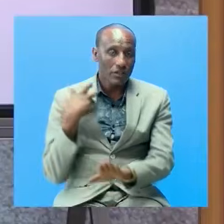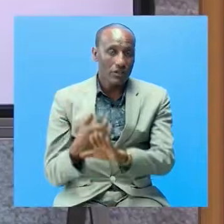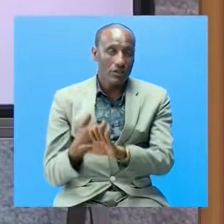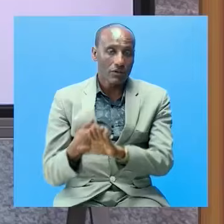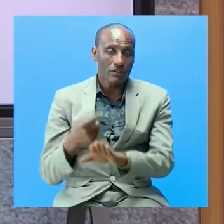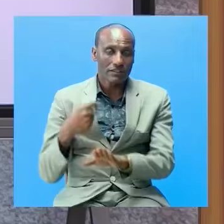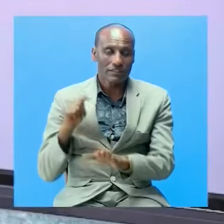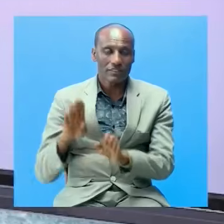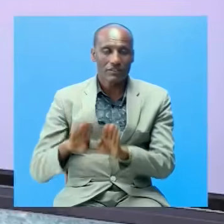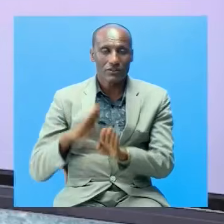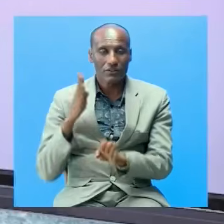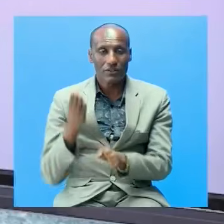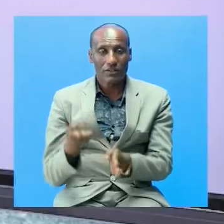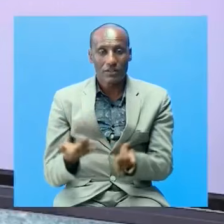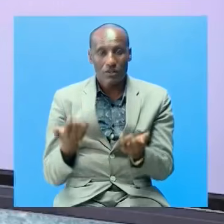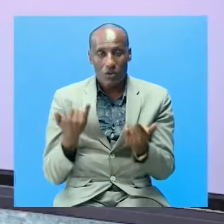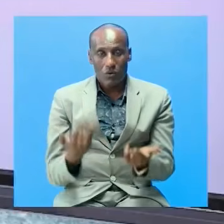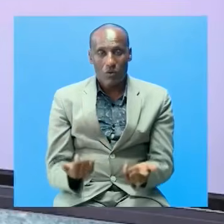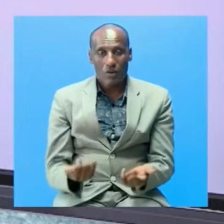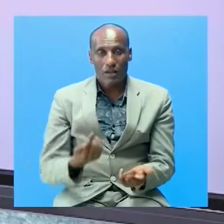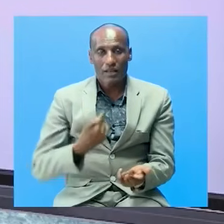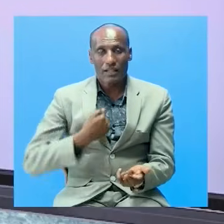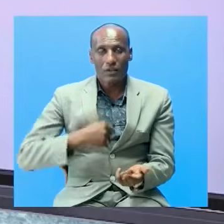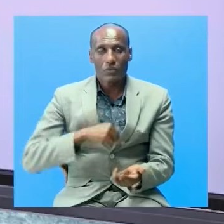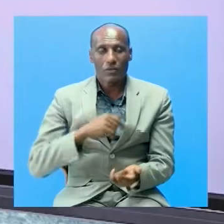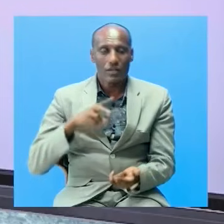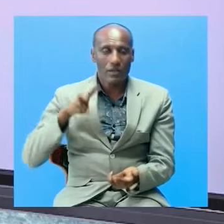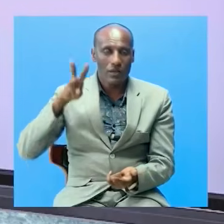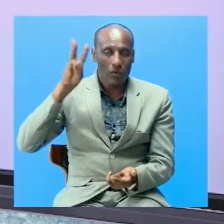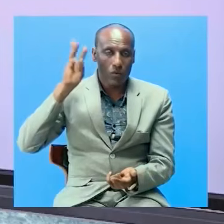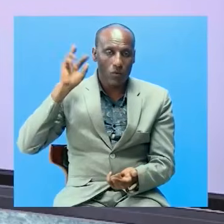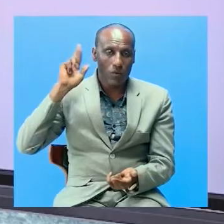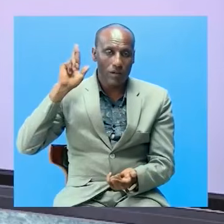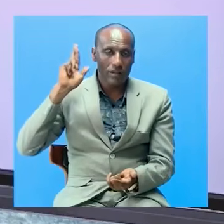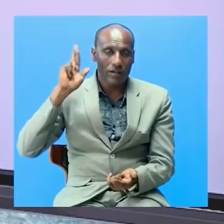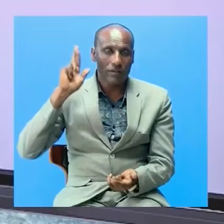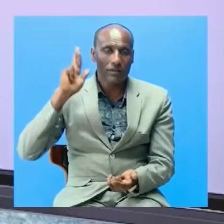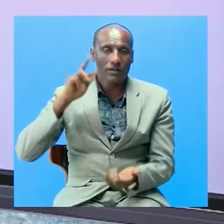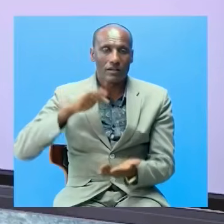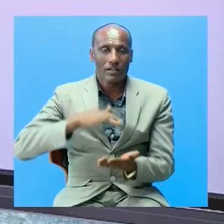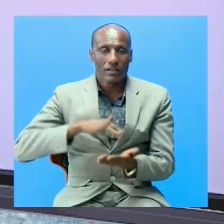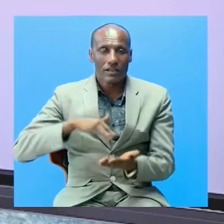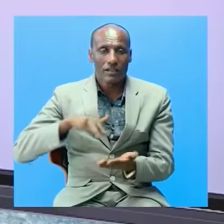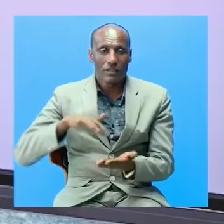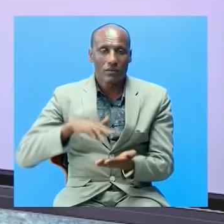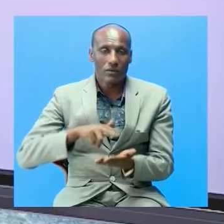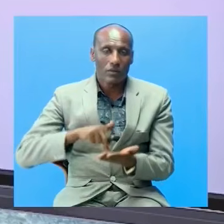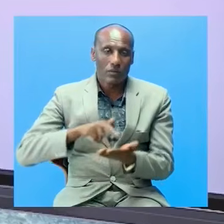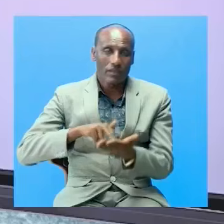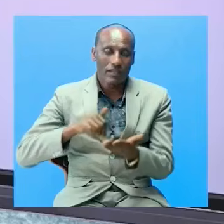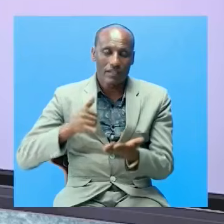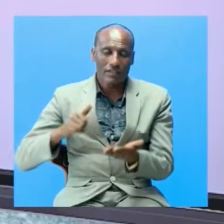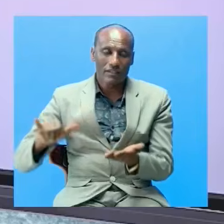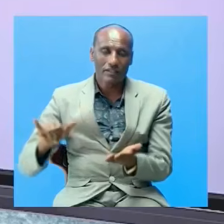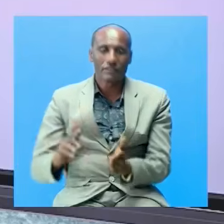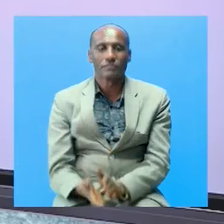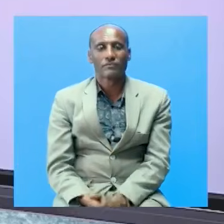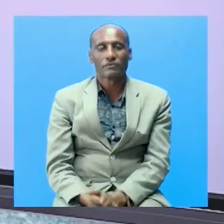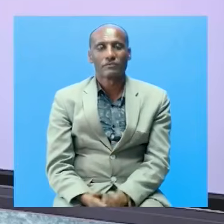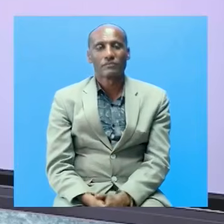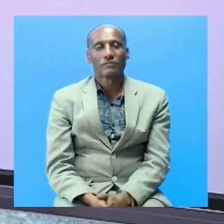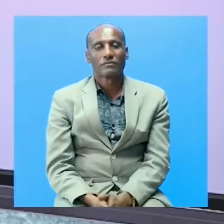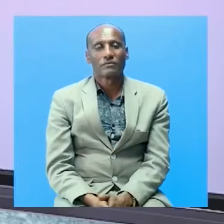Look at this. He knocked the door while we were writing. He knocked the